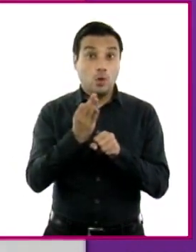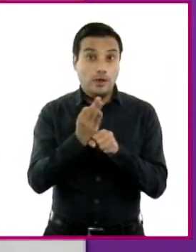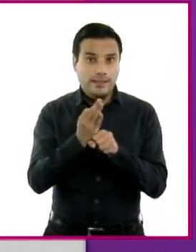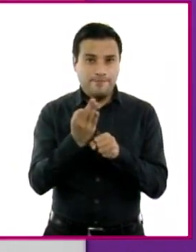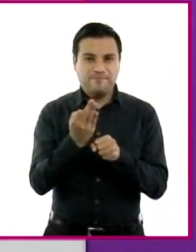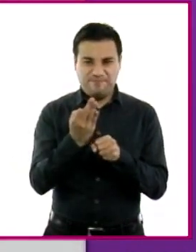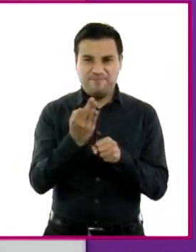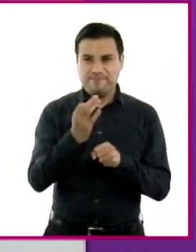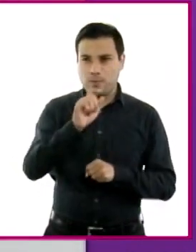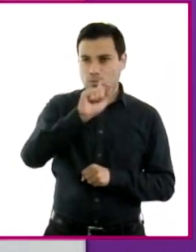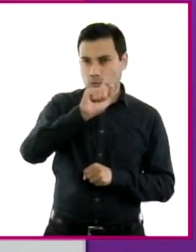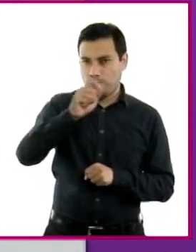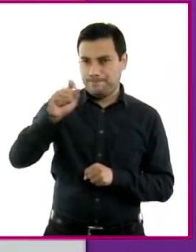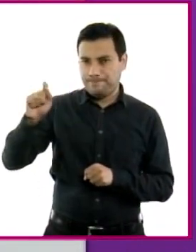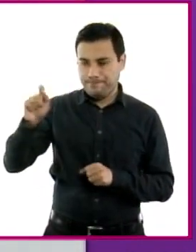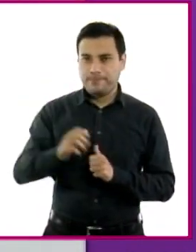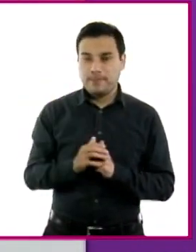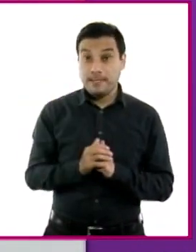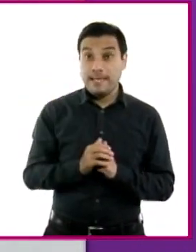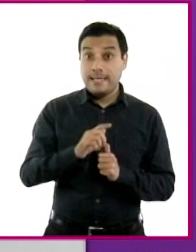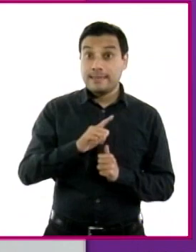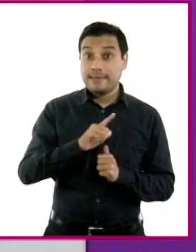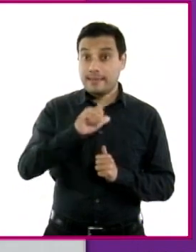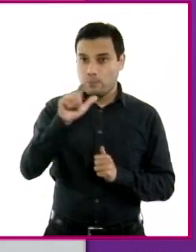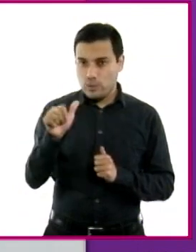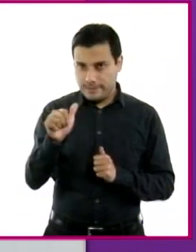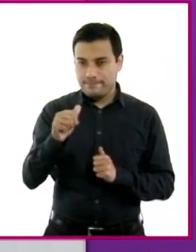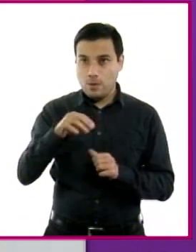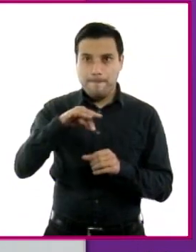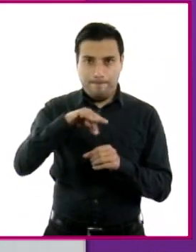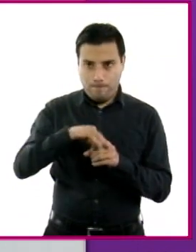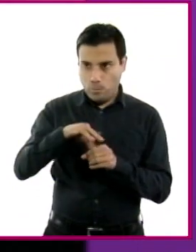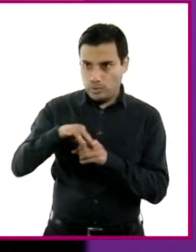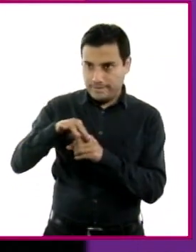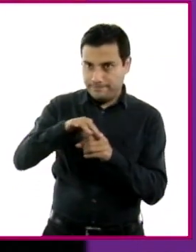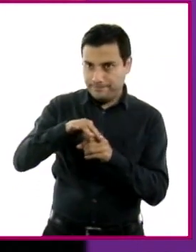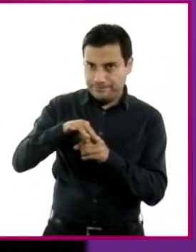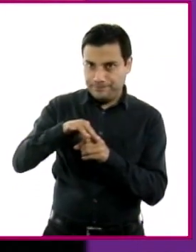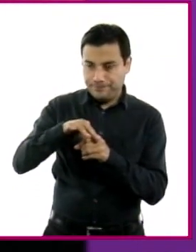the board, and then vote for them.